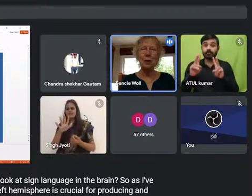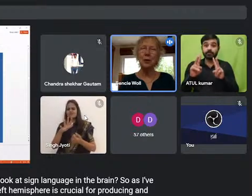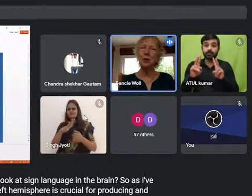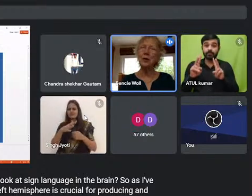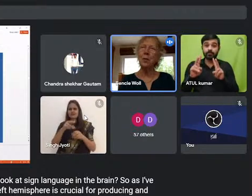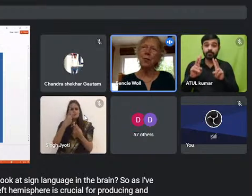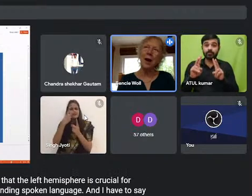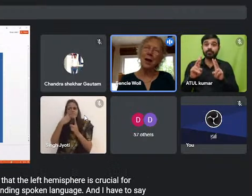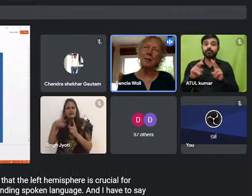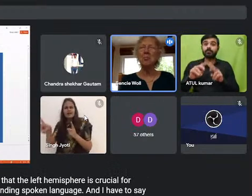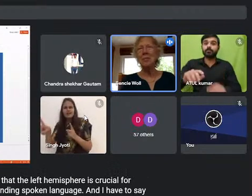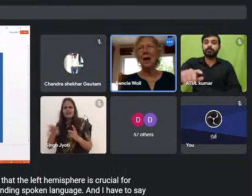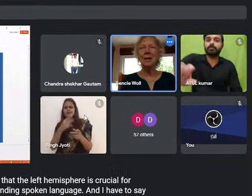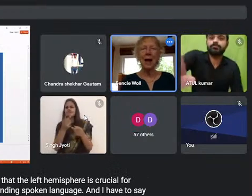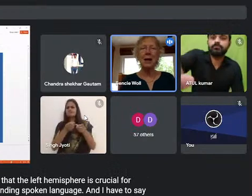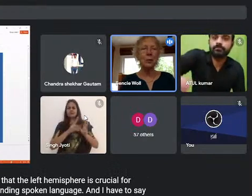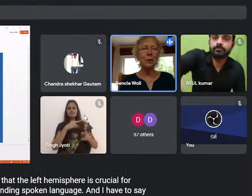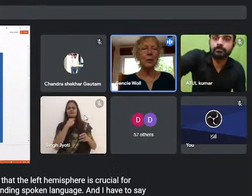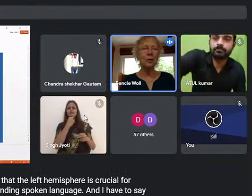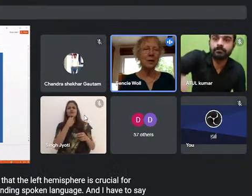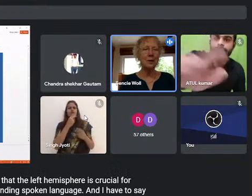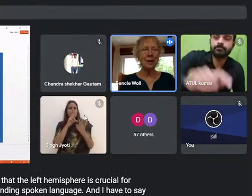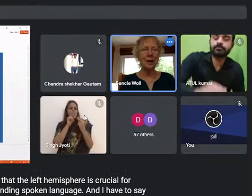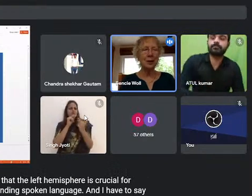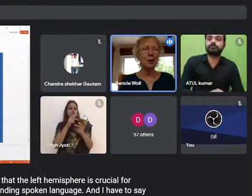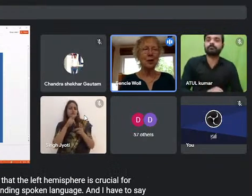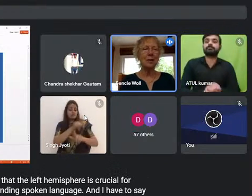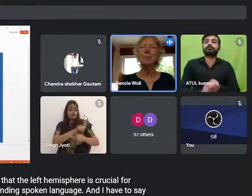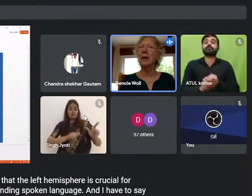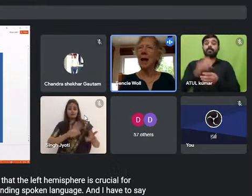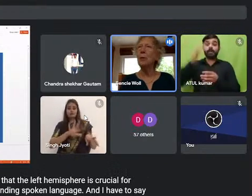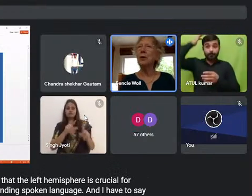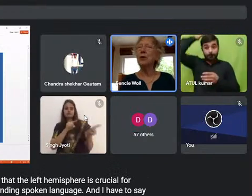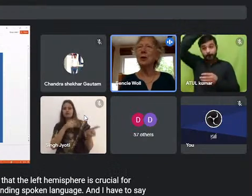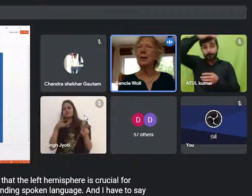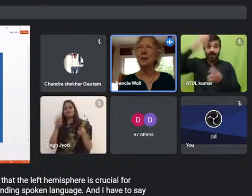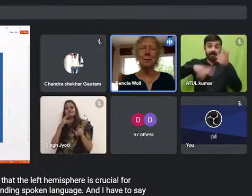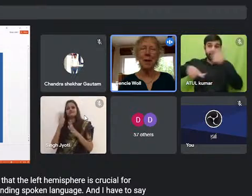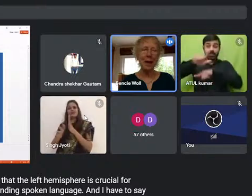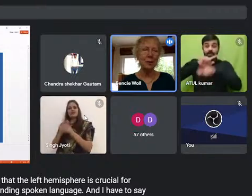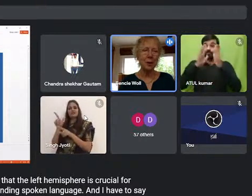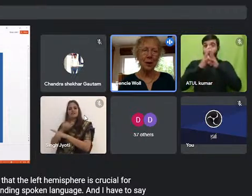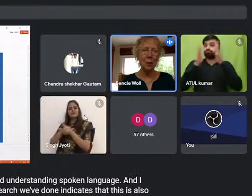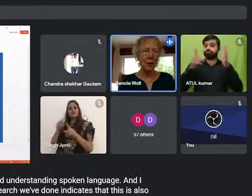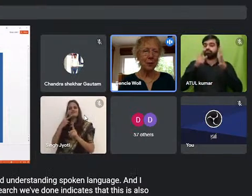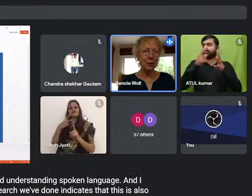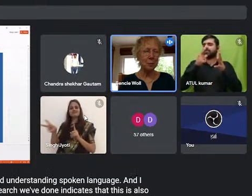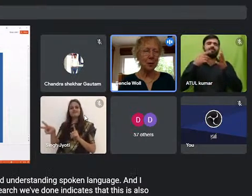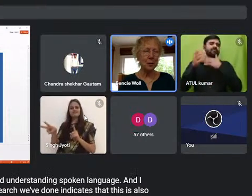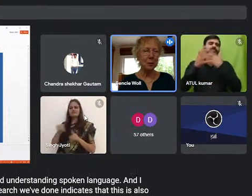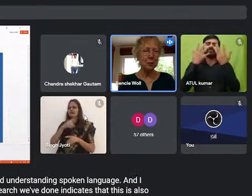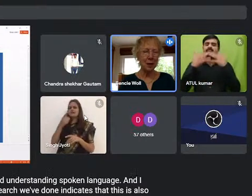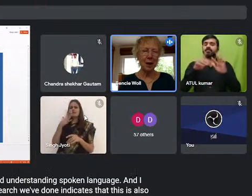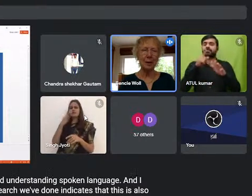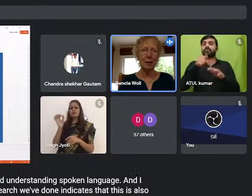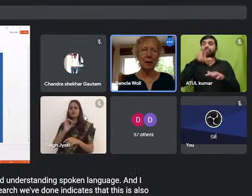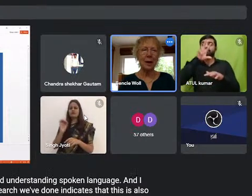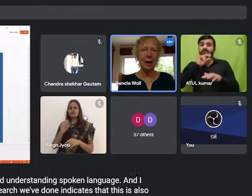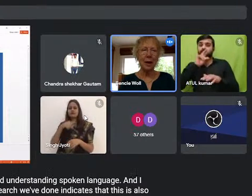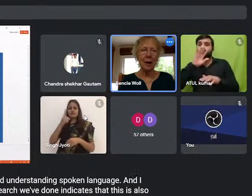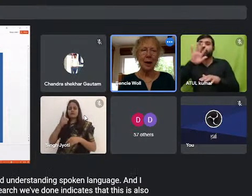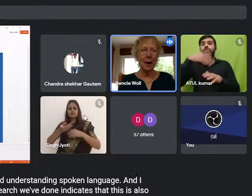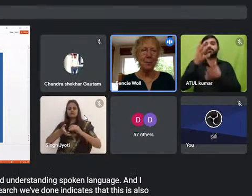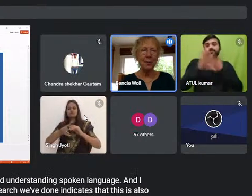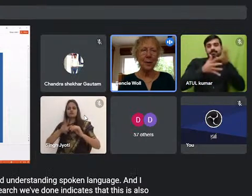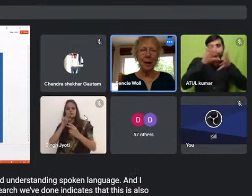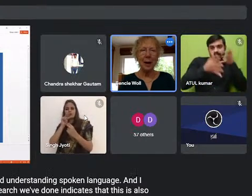spoken languages, to the brain, language is largely language, and it doesn't matter whether it's spoken or signed.